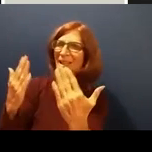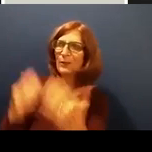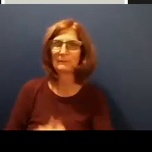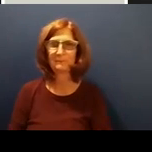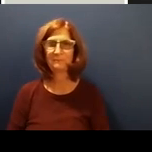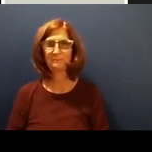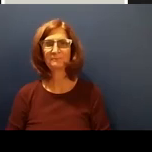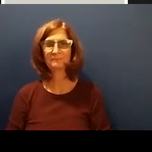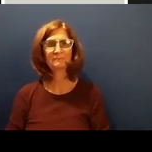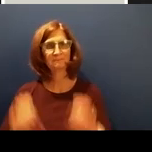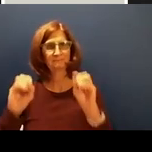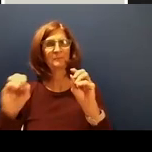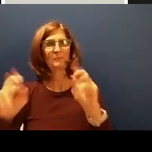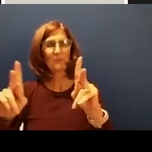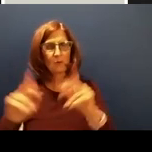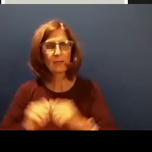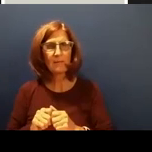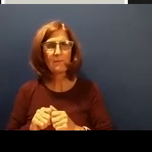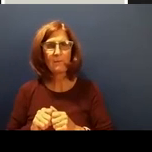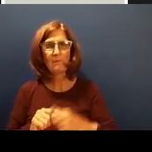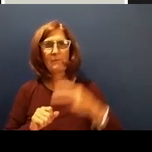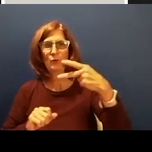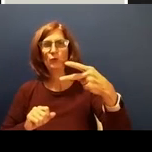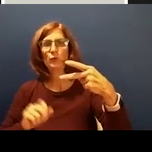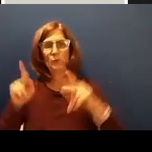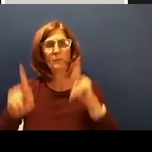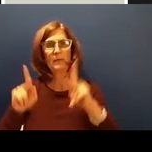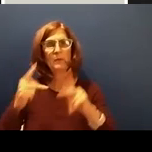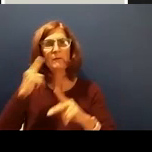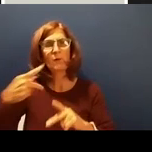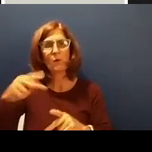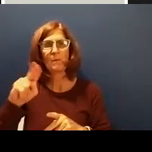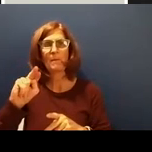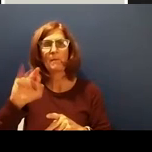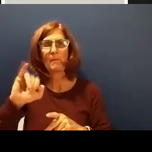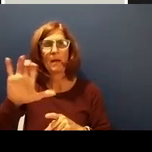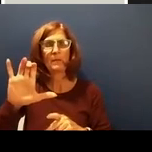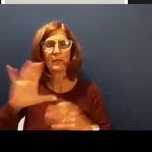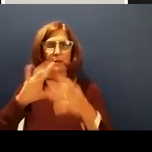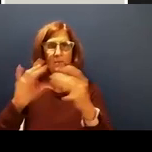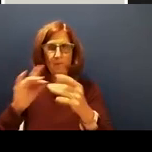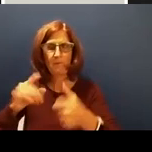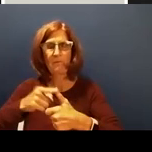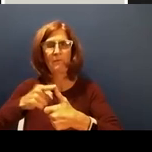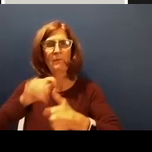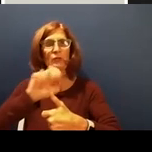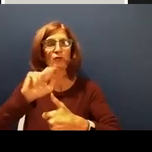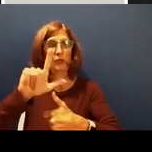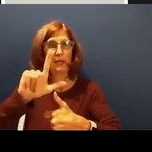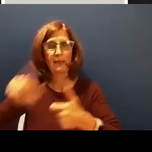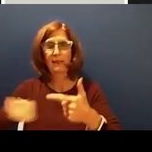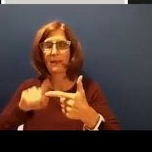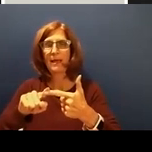Okay, the last two registered public comments were Jill Diskin and Eric